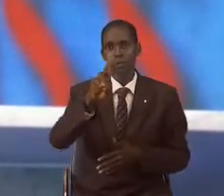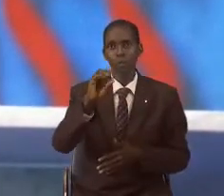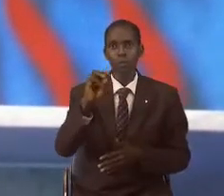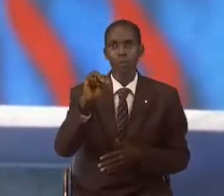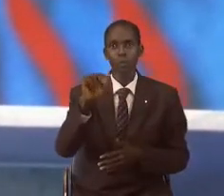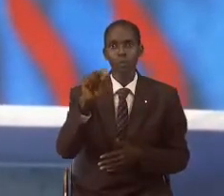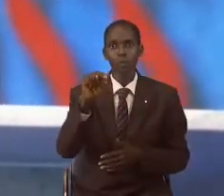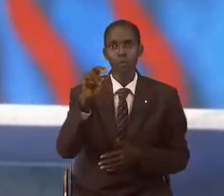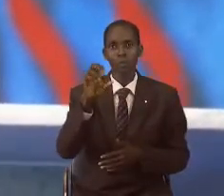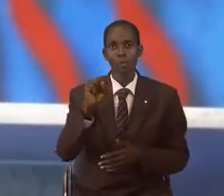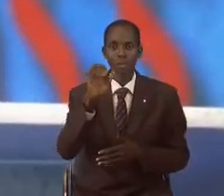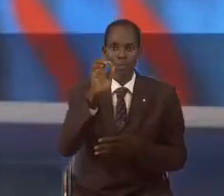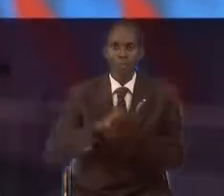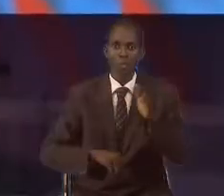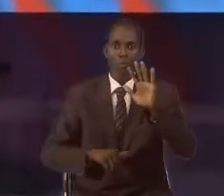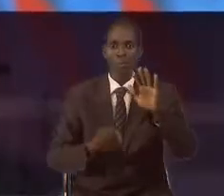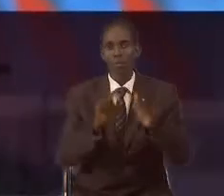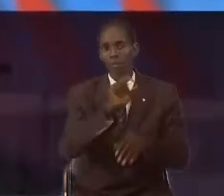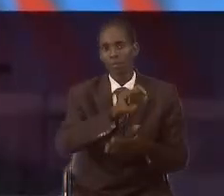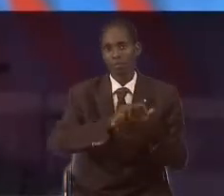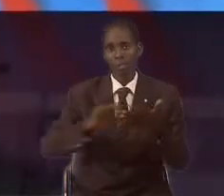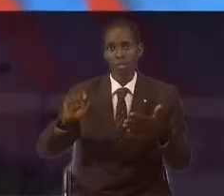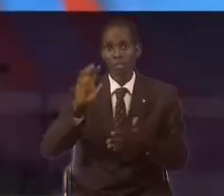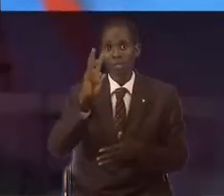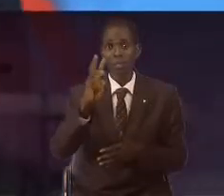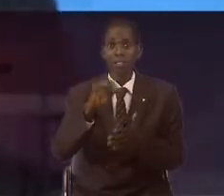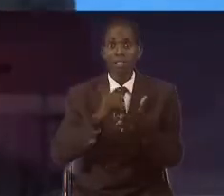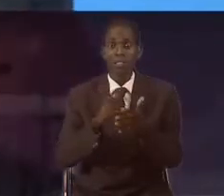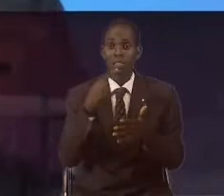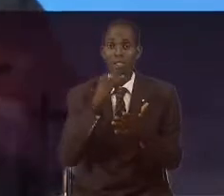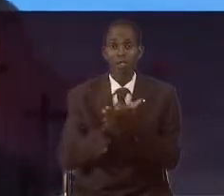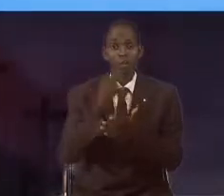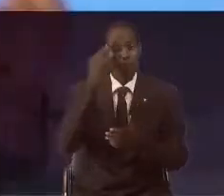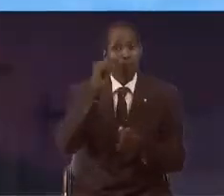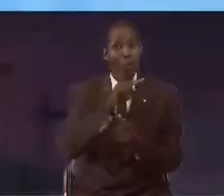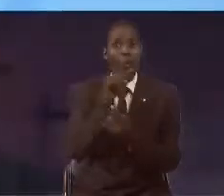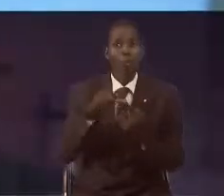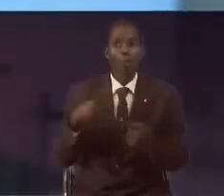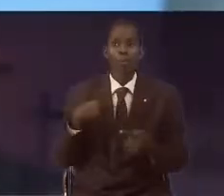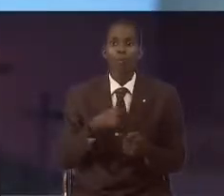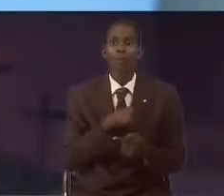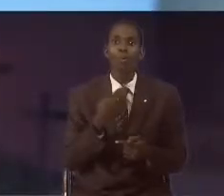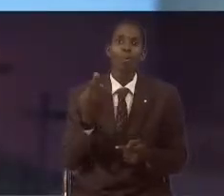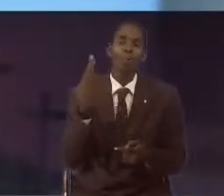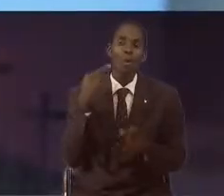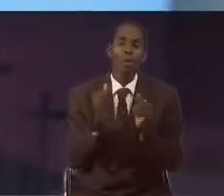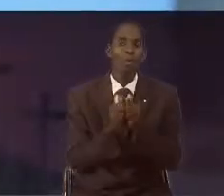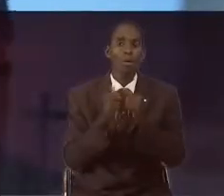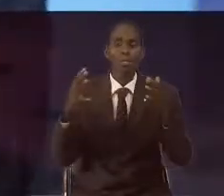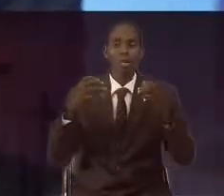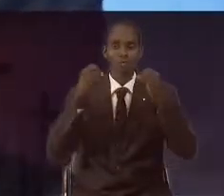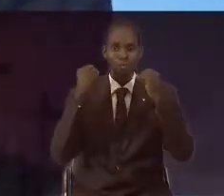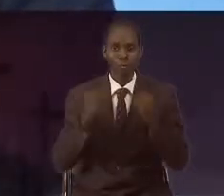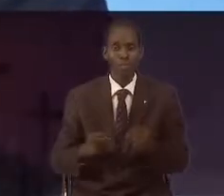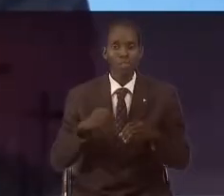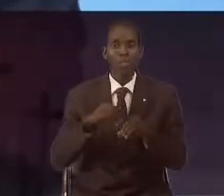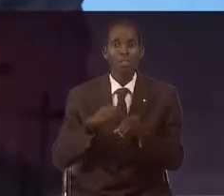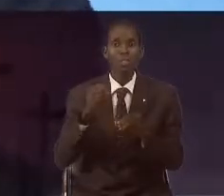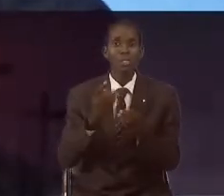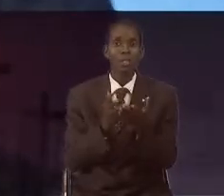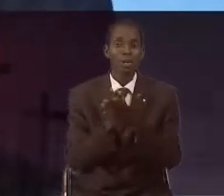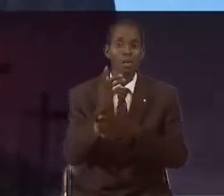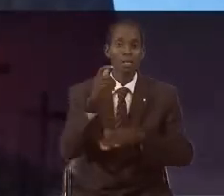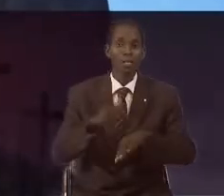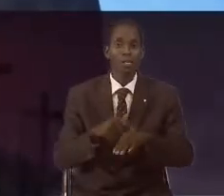I'm reading from verse 6. Romans chapter 5, verse 6. For when we were yet